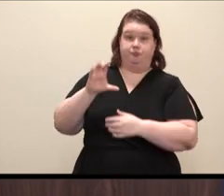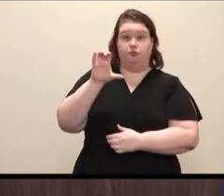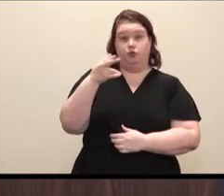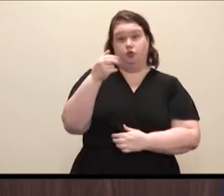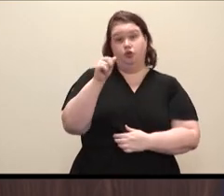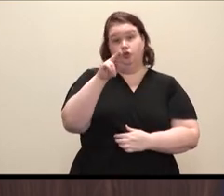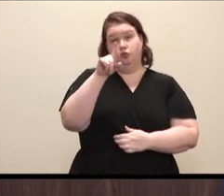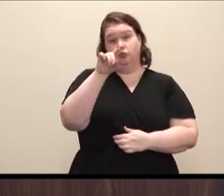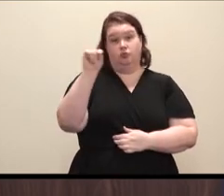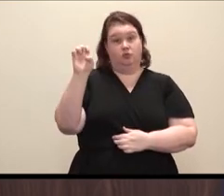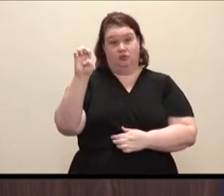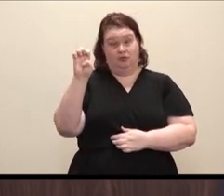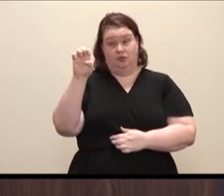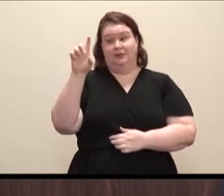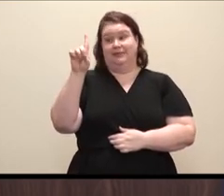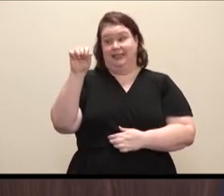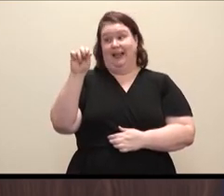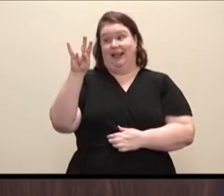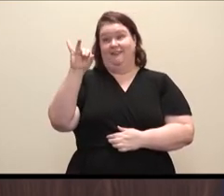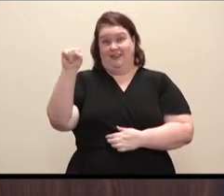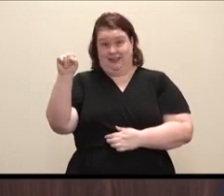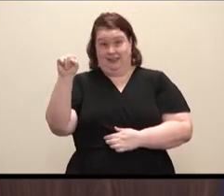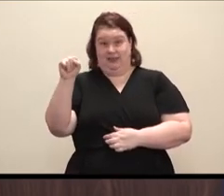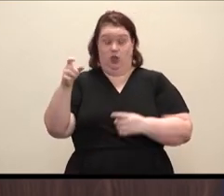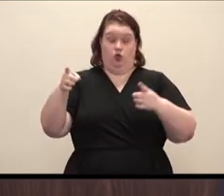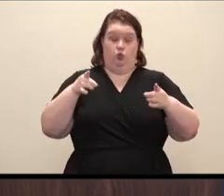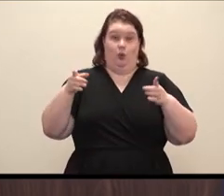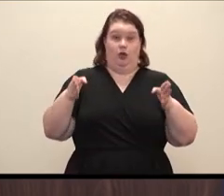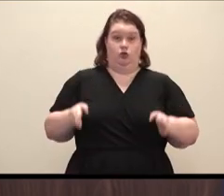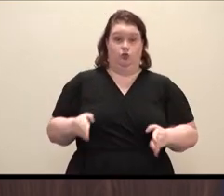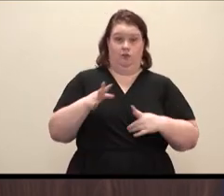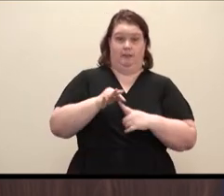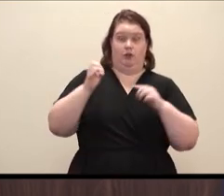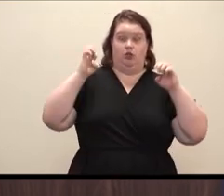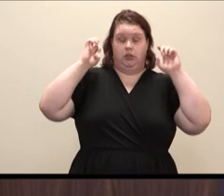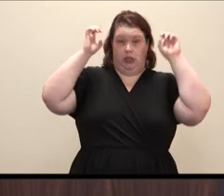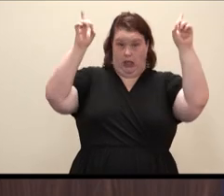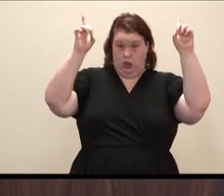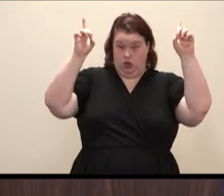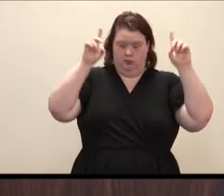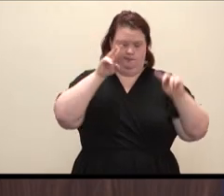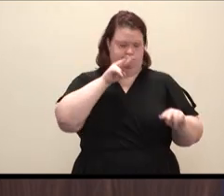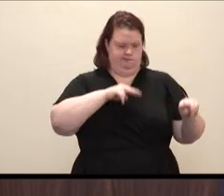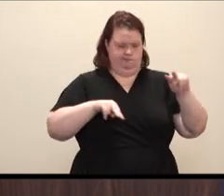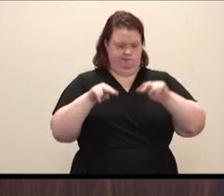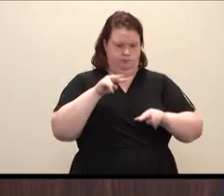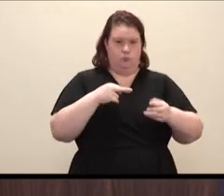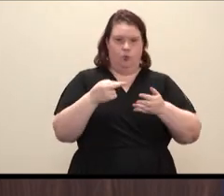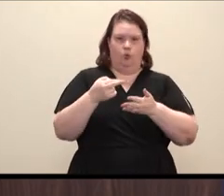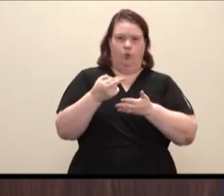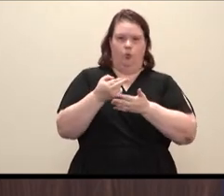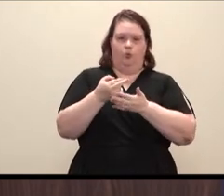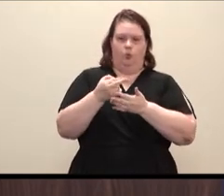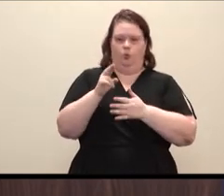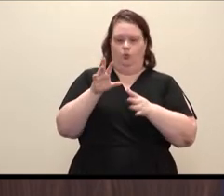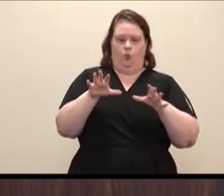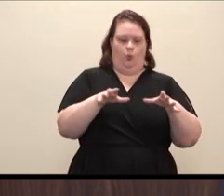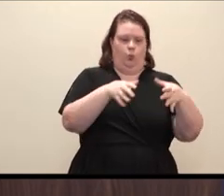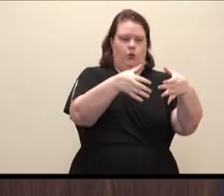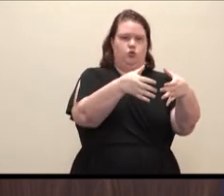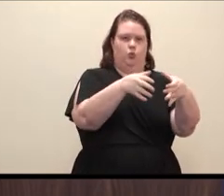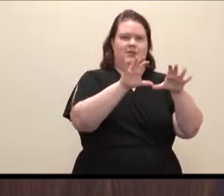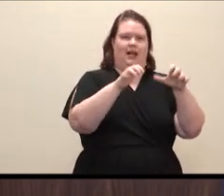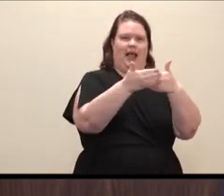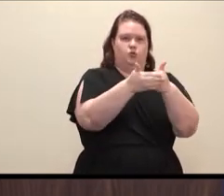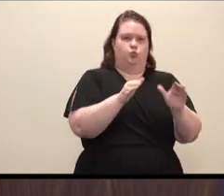Charlotte Davis, who's director of special education, is looking at how the resource classrooms are used at the high school